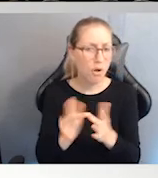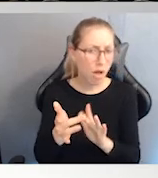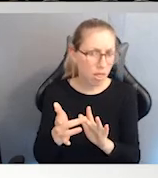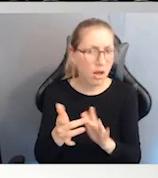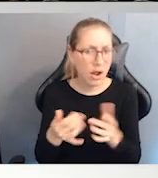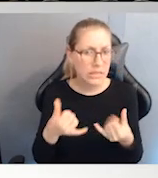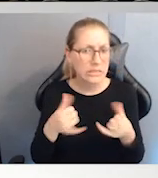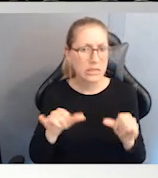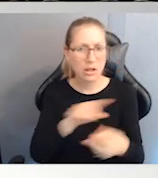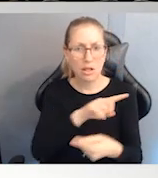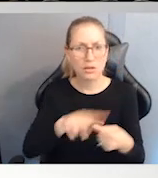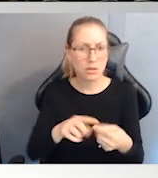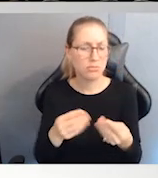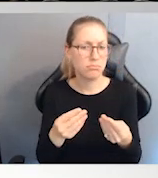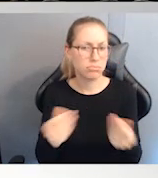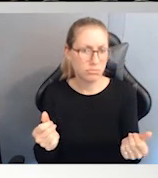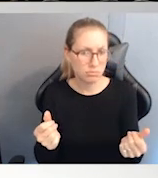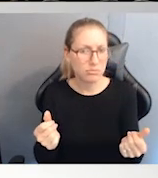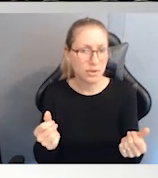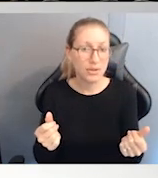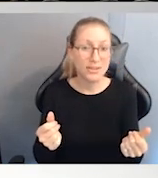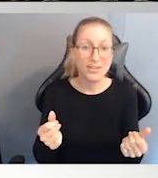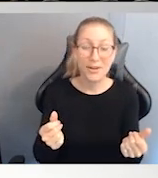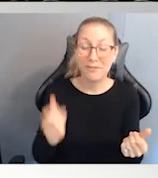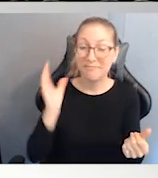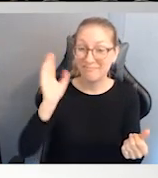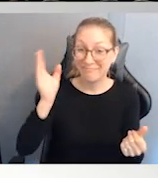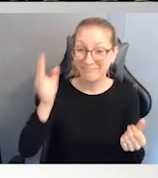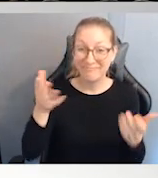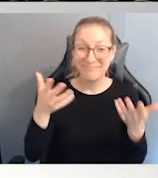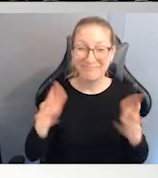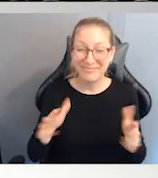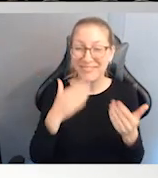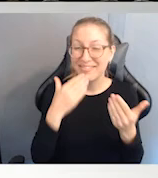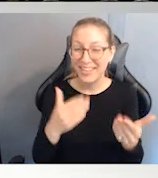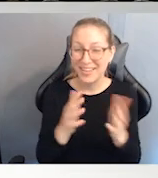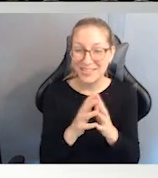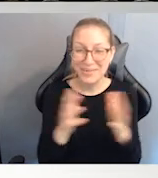for hearing my presentation. Thank you very much.